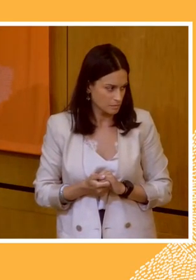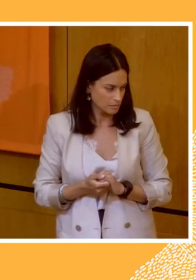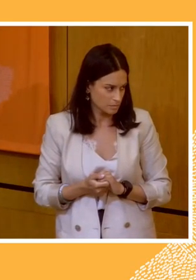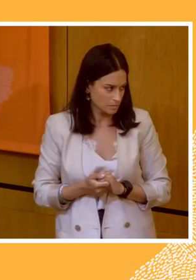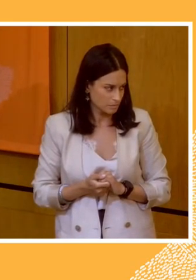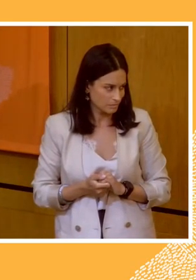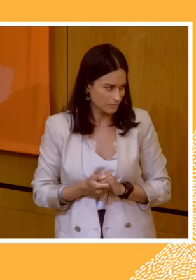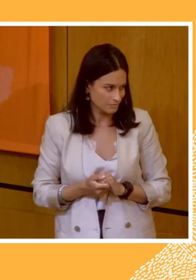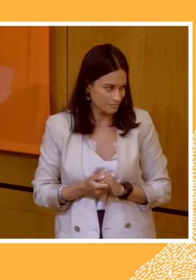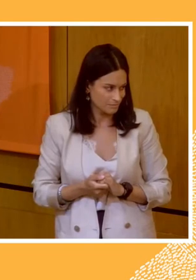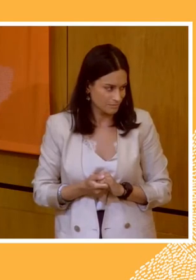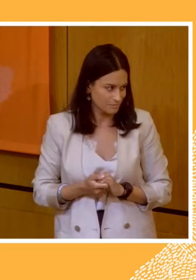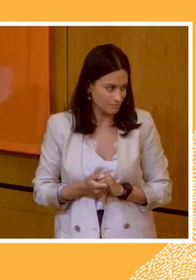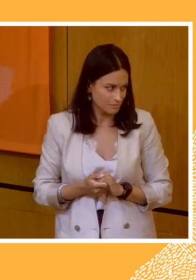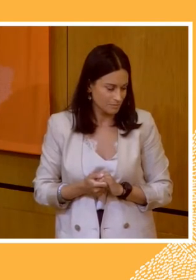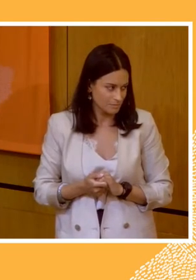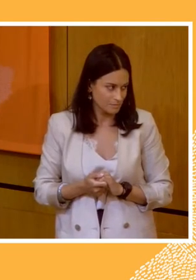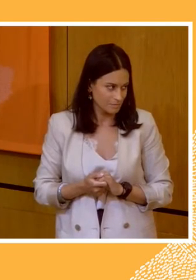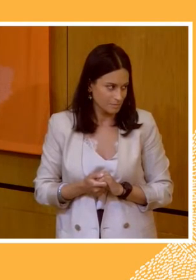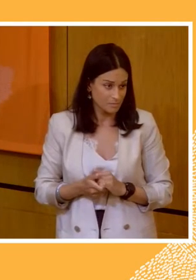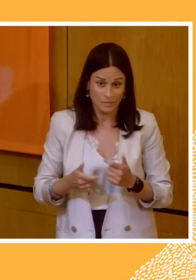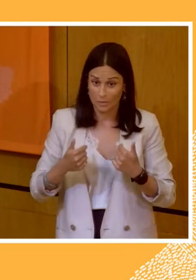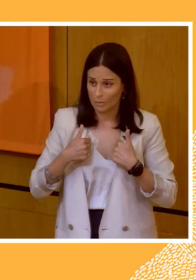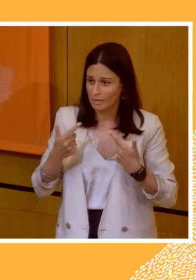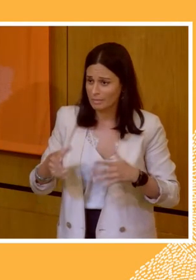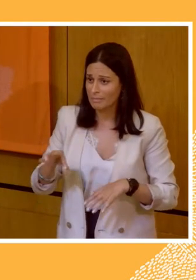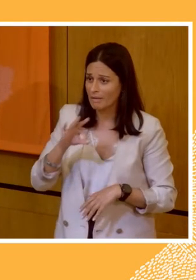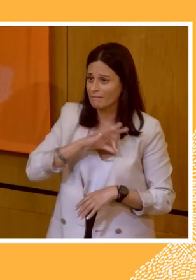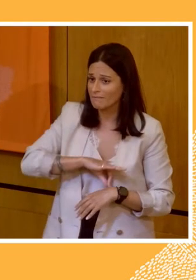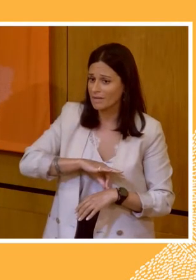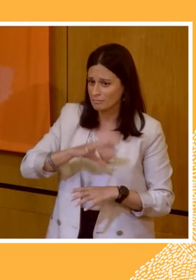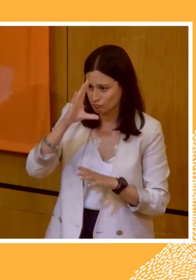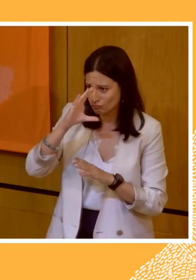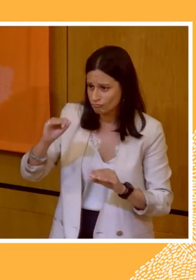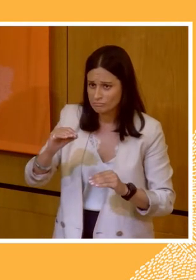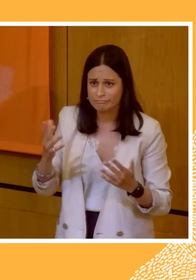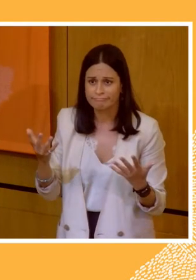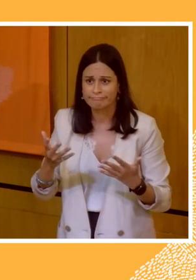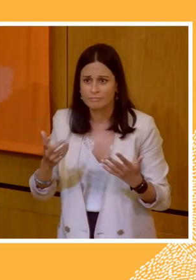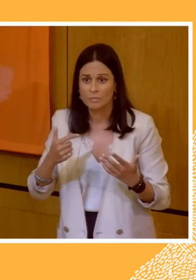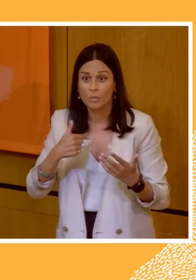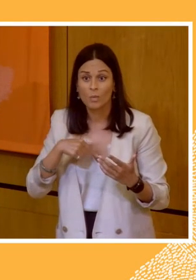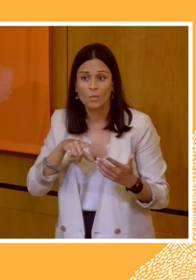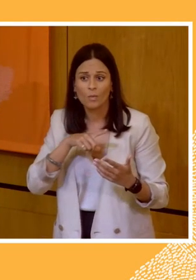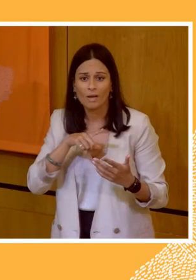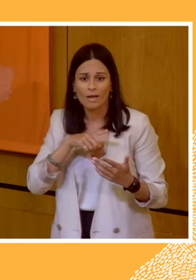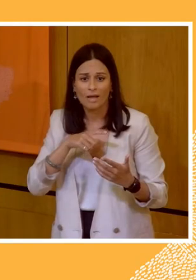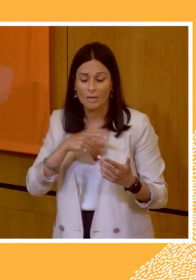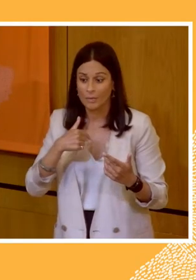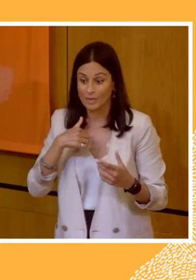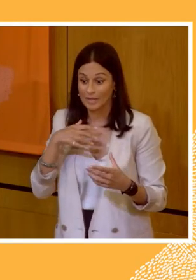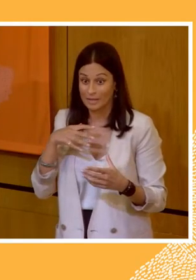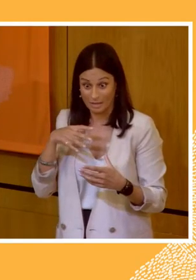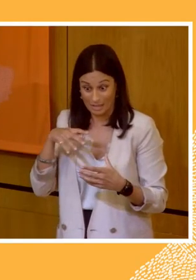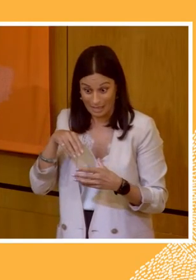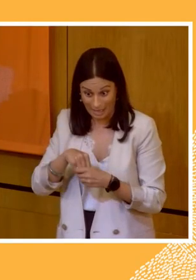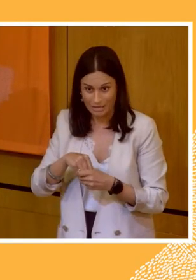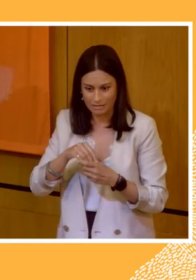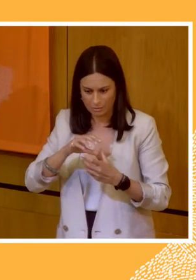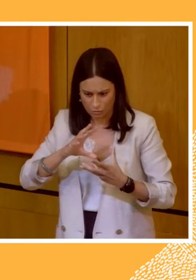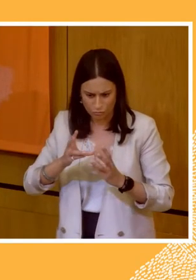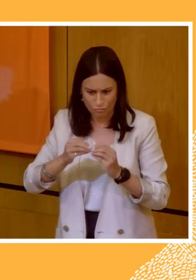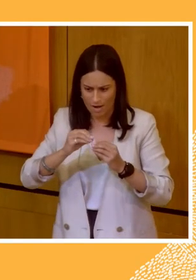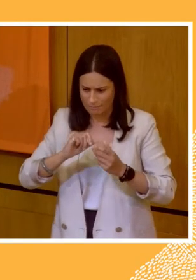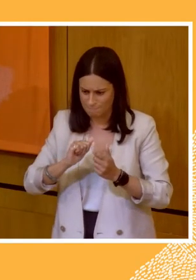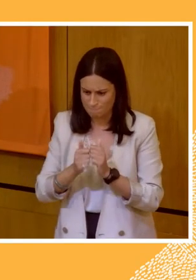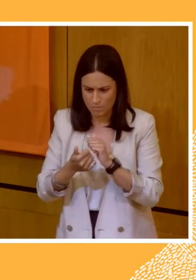And also what we feel that we have benefited in this, it is that we are part of it and